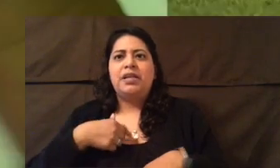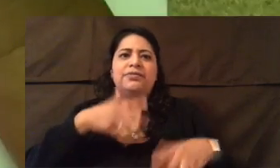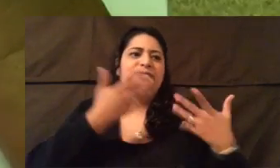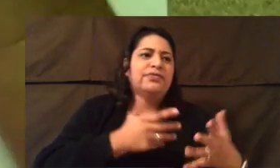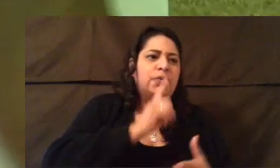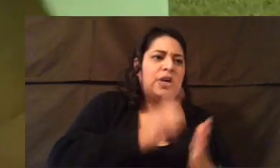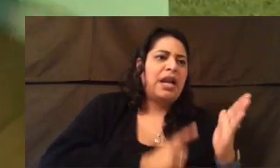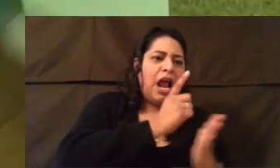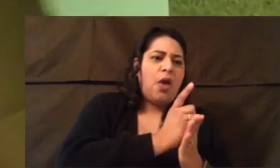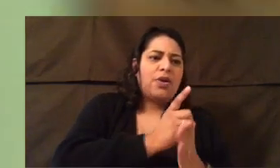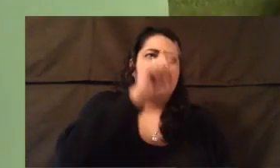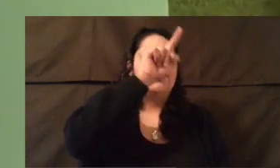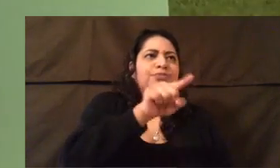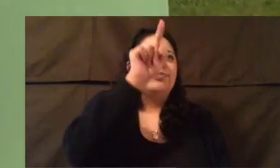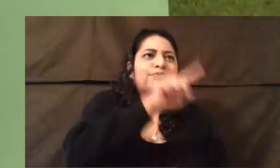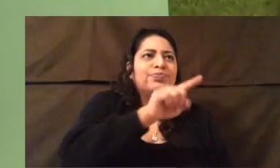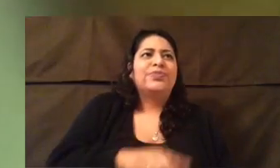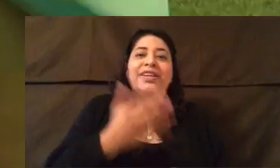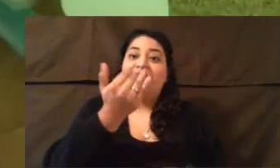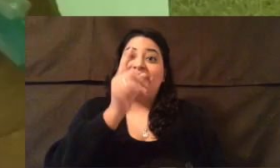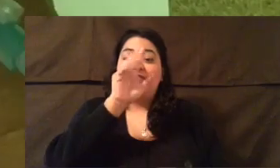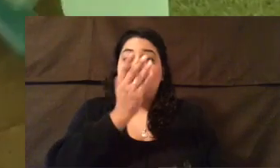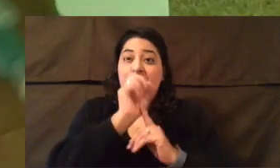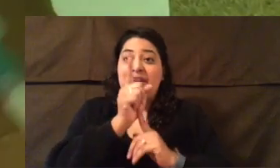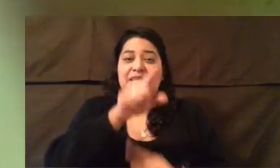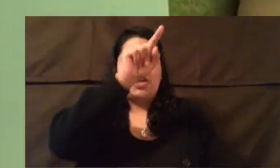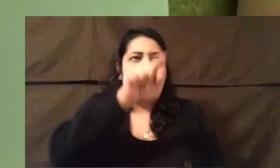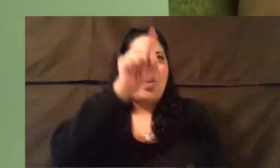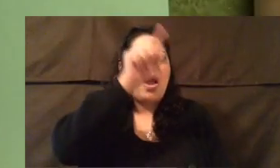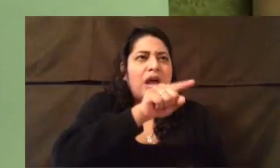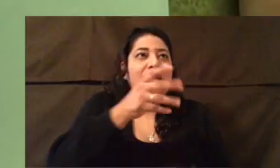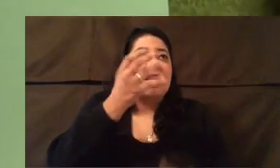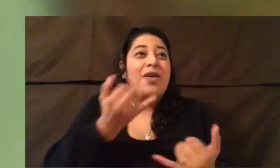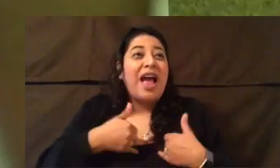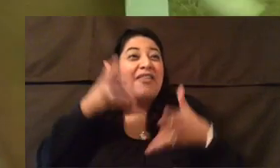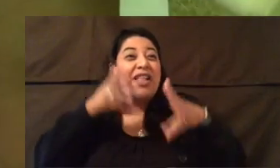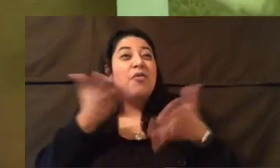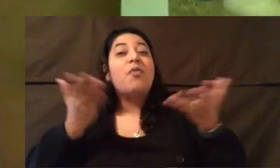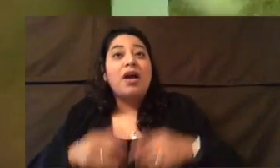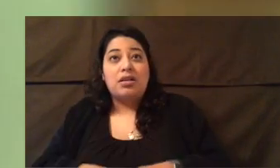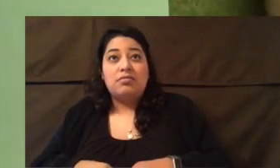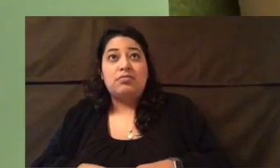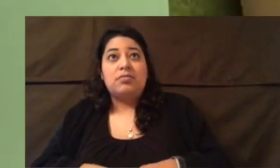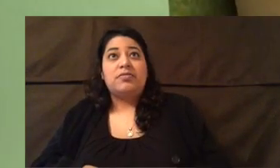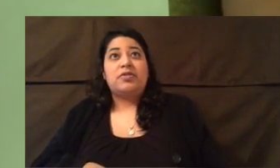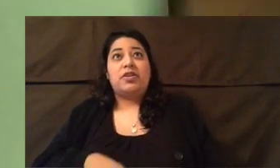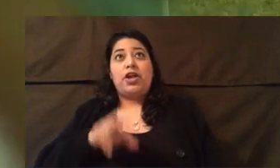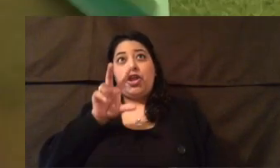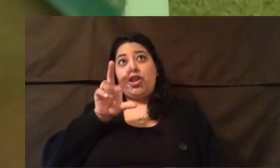So I did the 1 hour. I'm going to cross that off. I did the 15 minutes. I'm going to cross that off. So now I have